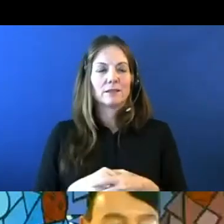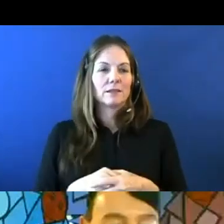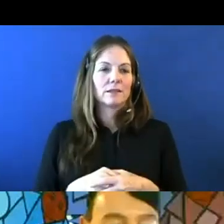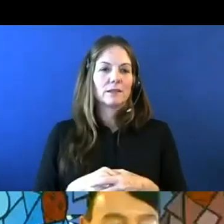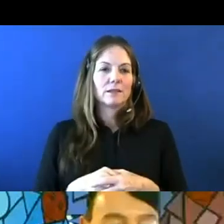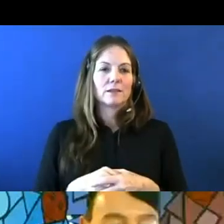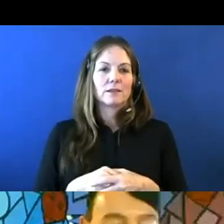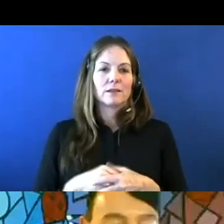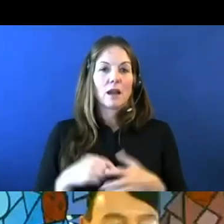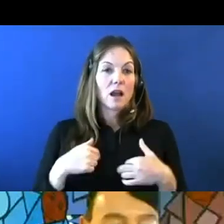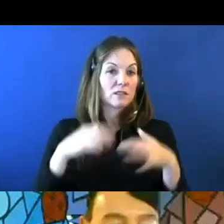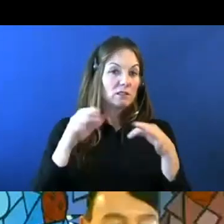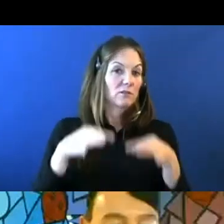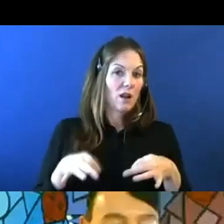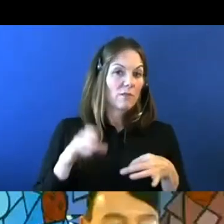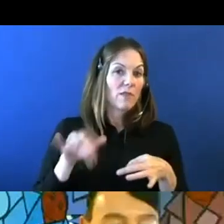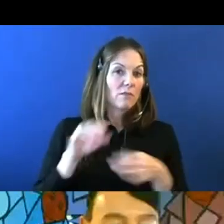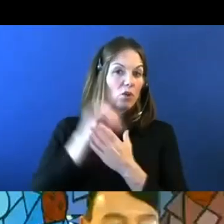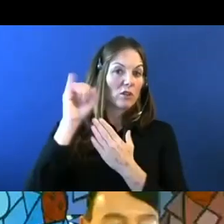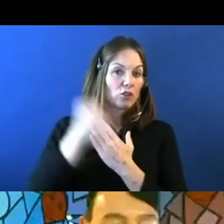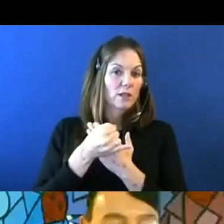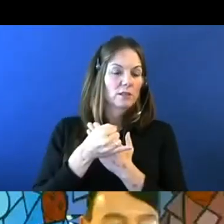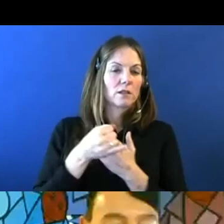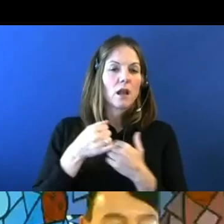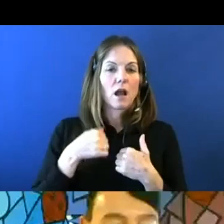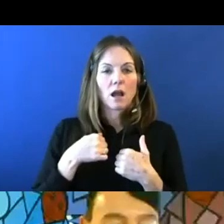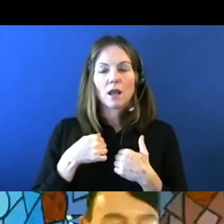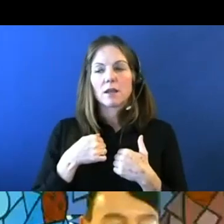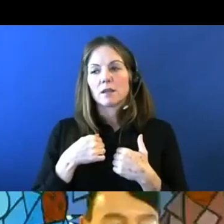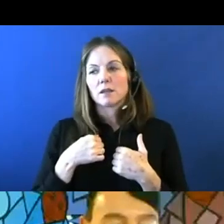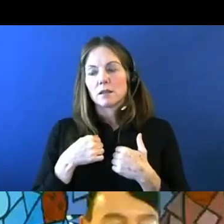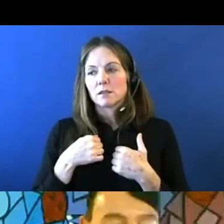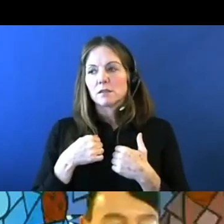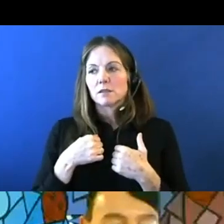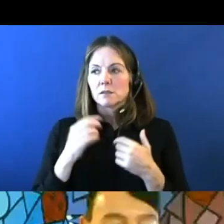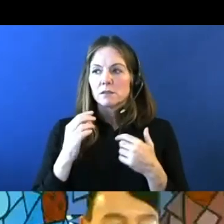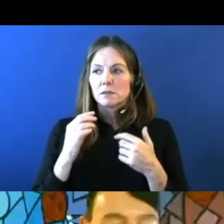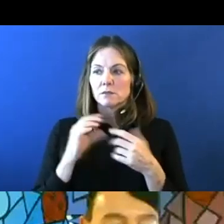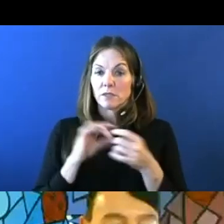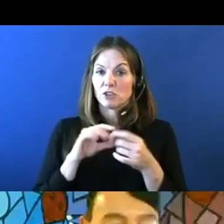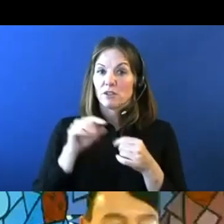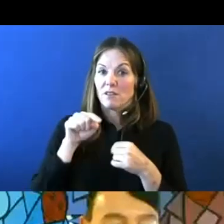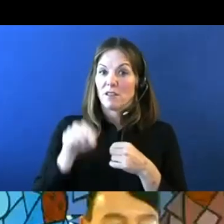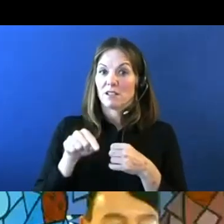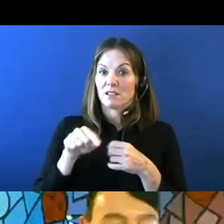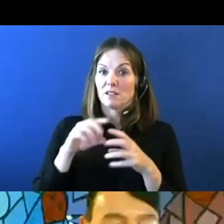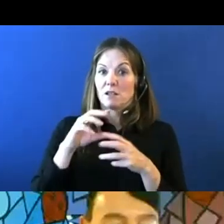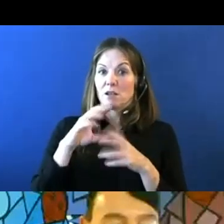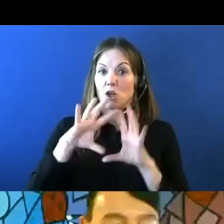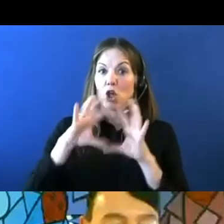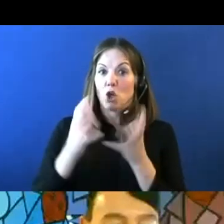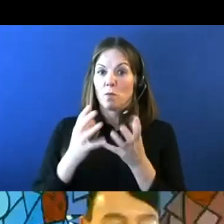to others, I've mentioned that we wanted to make sure that during this global pandemic, that